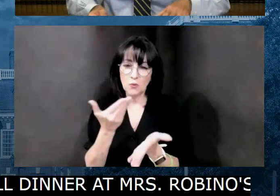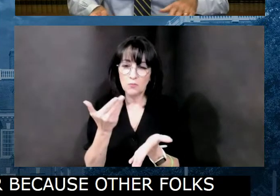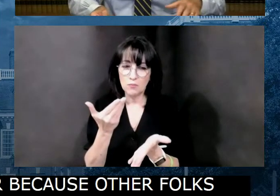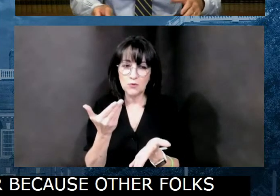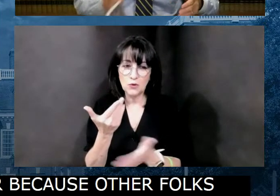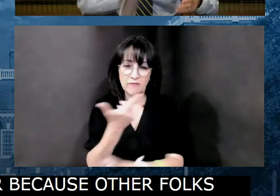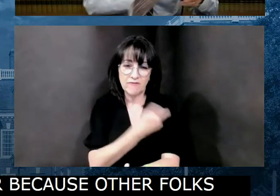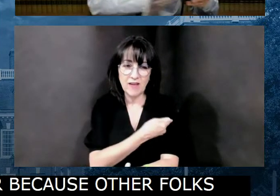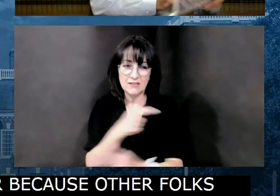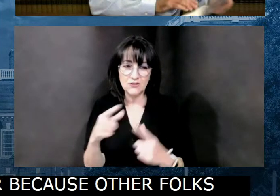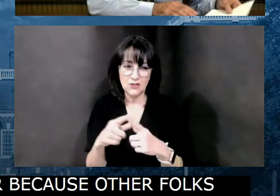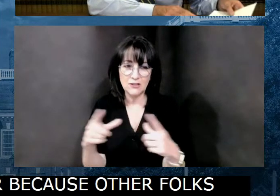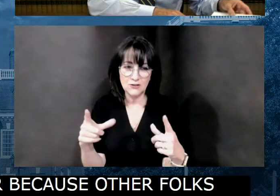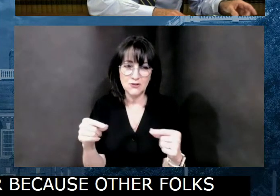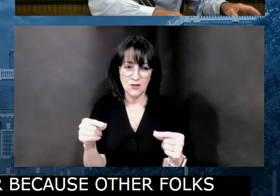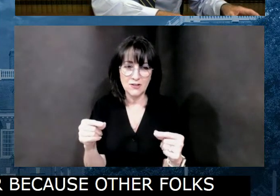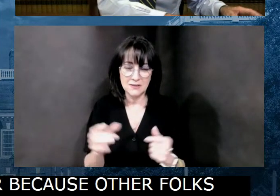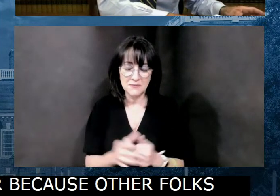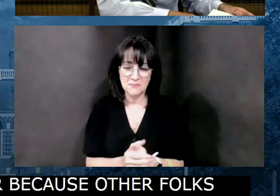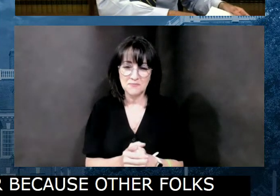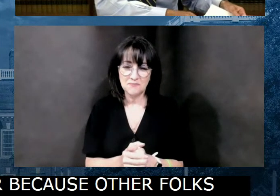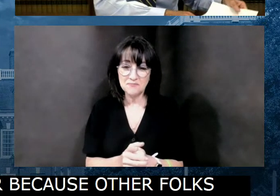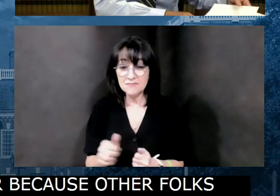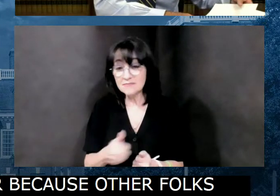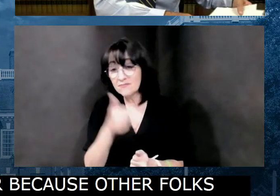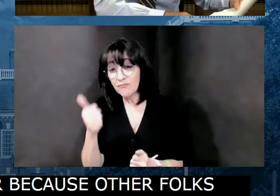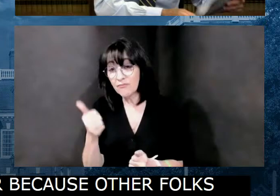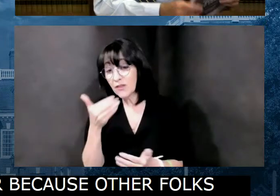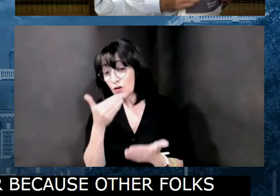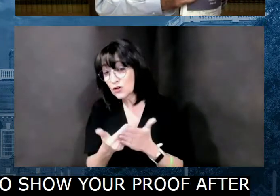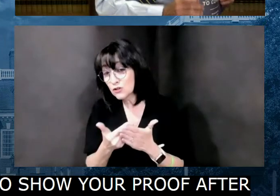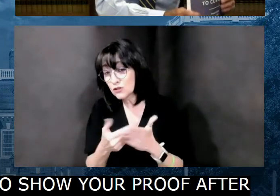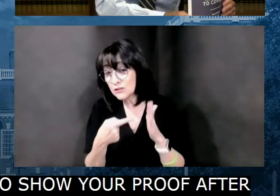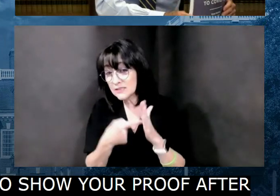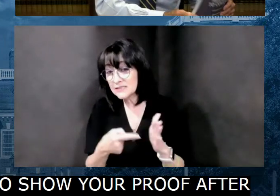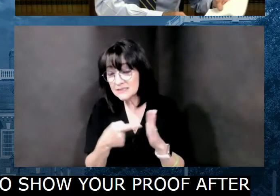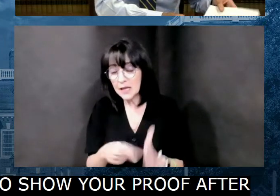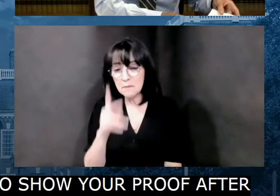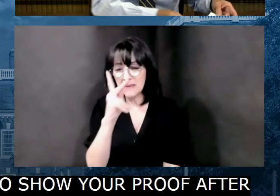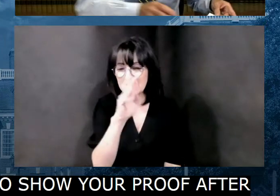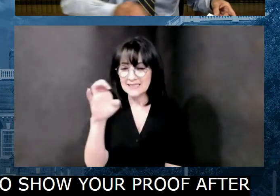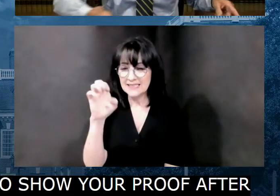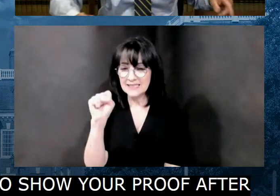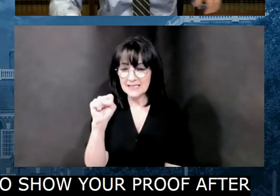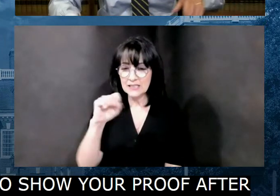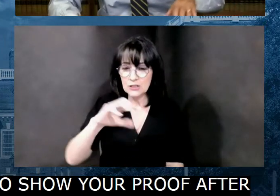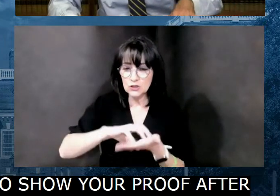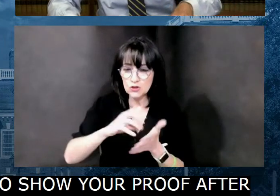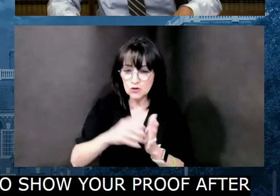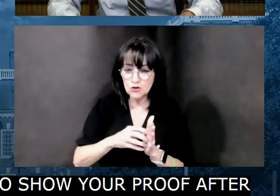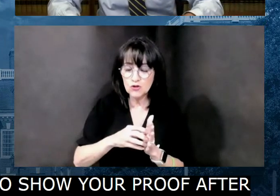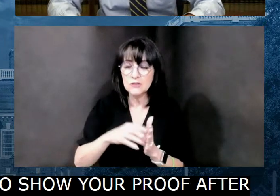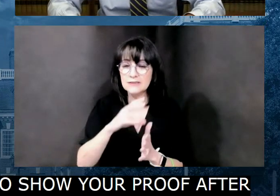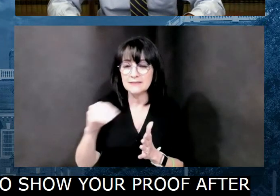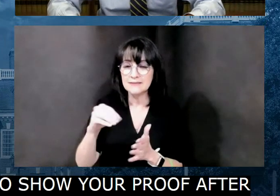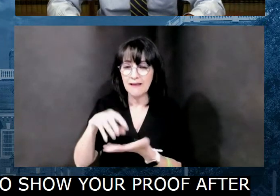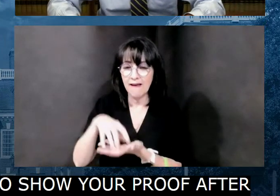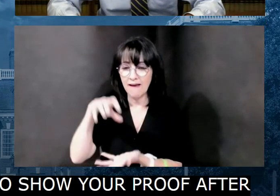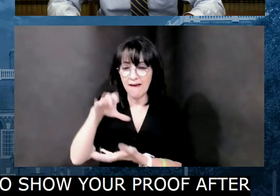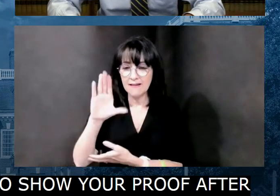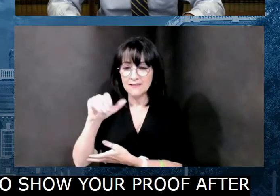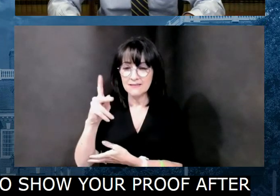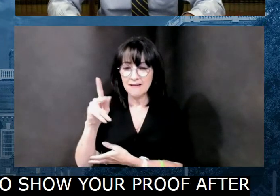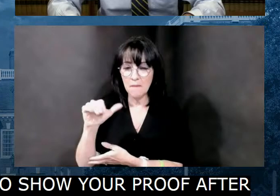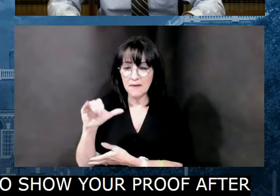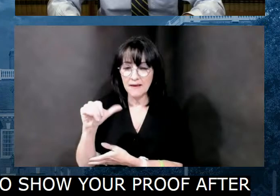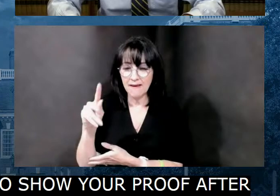one. Another good example is Keys Cookies and Cupcakes. They're in Clayton, Delaware. Go in with